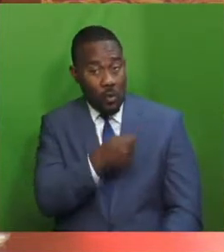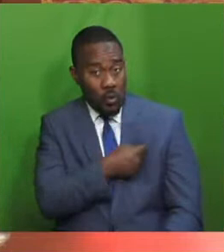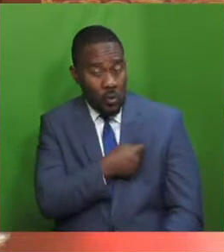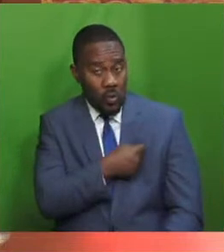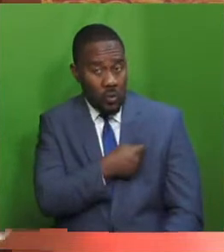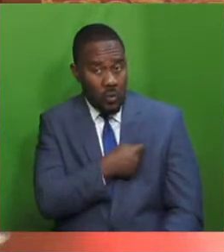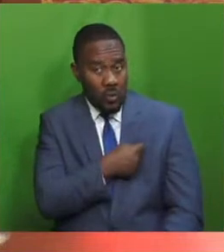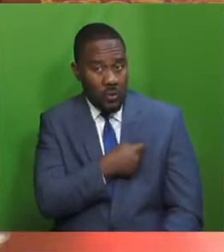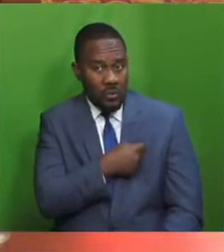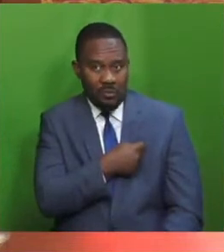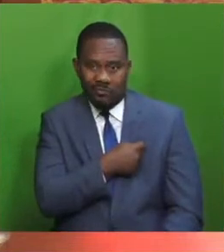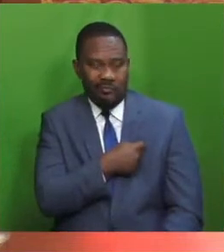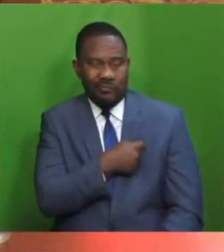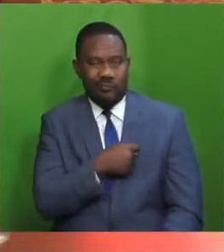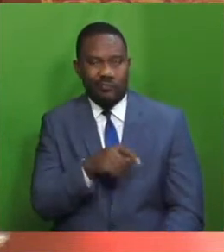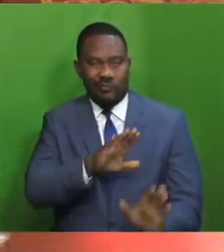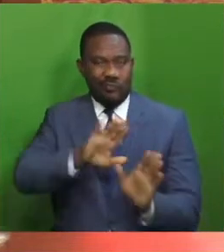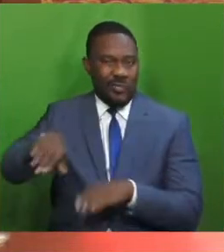Togo flattened out